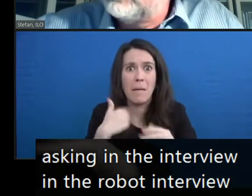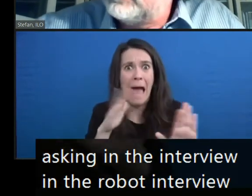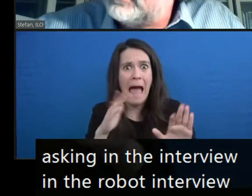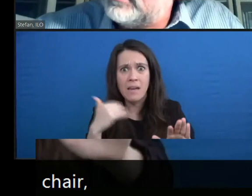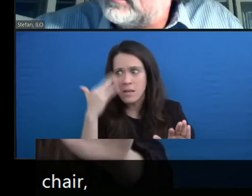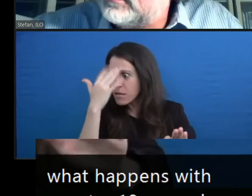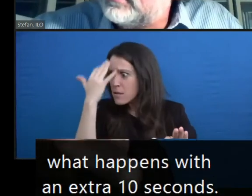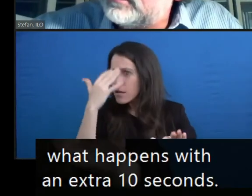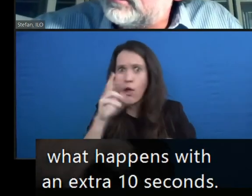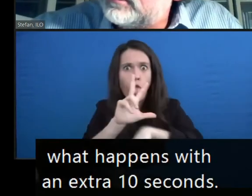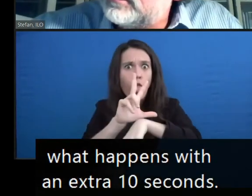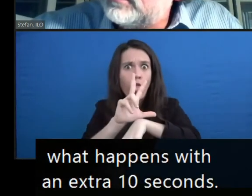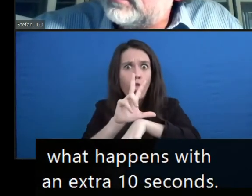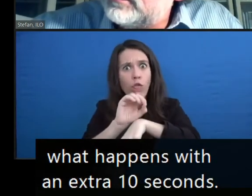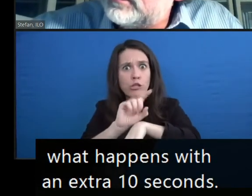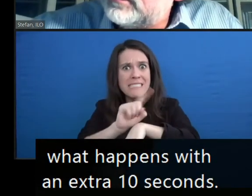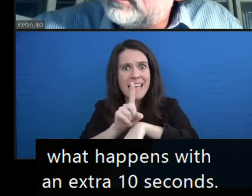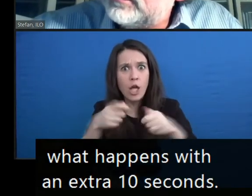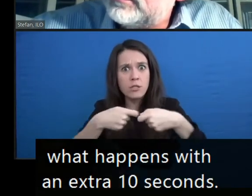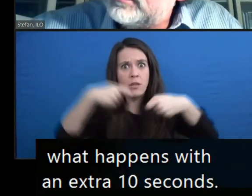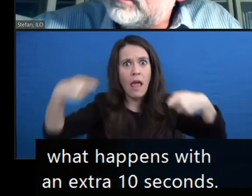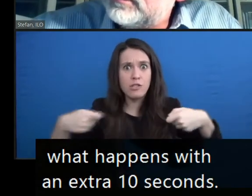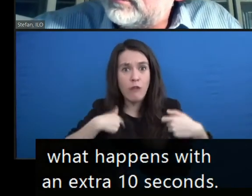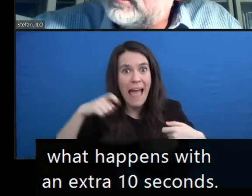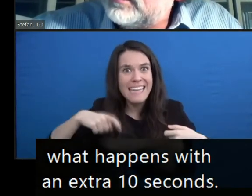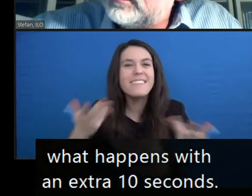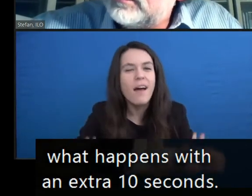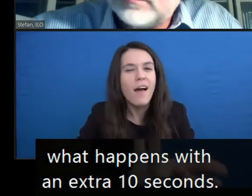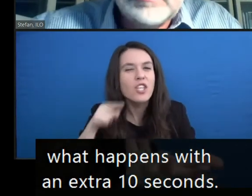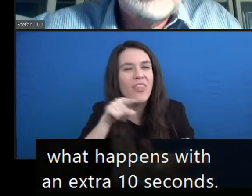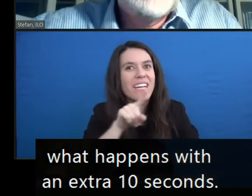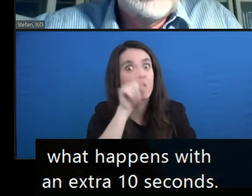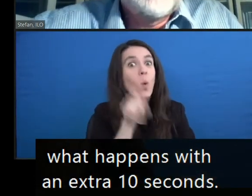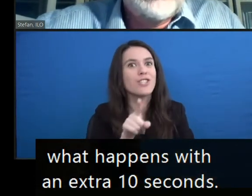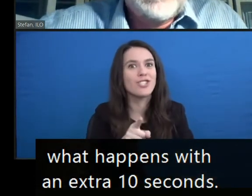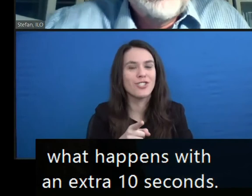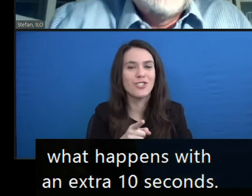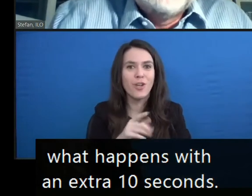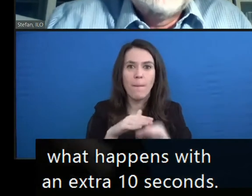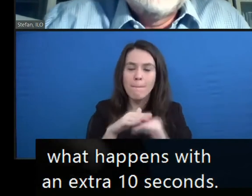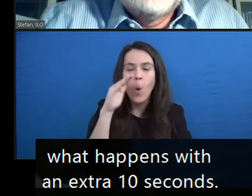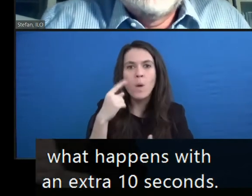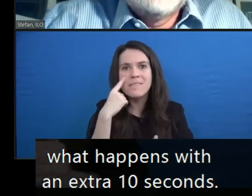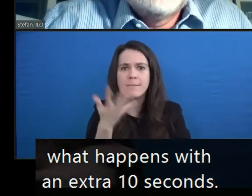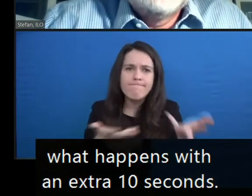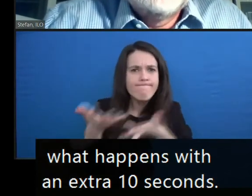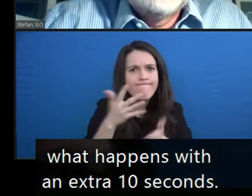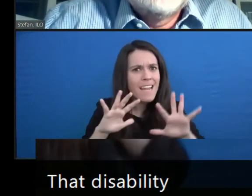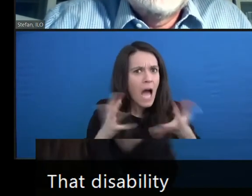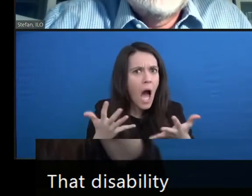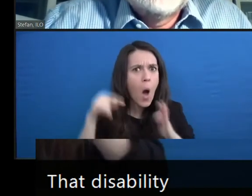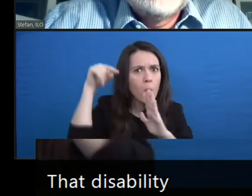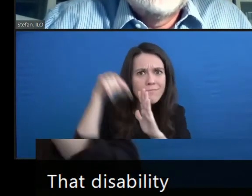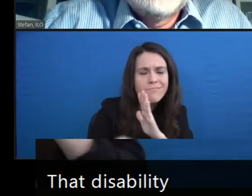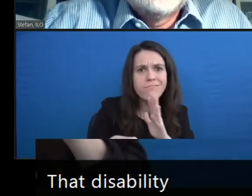right questions in terms of their involvement and understanding that disability, how they're going to factor